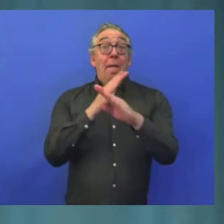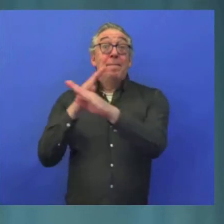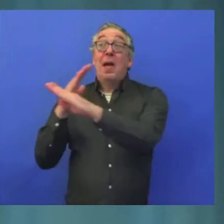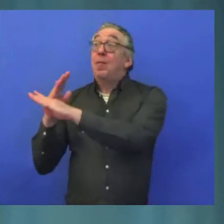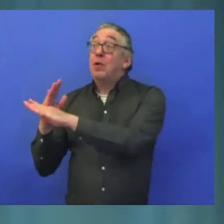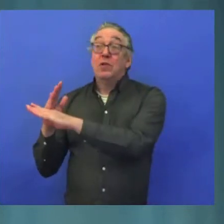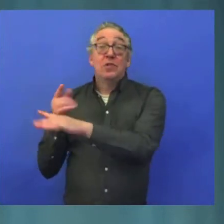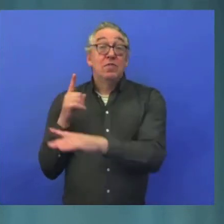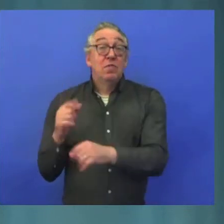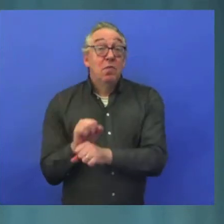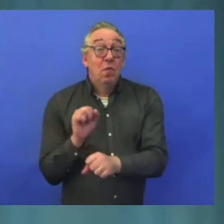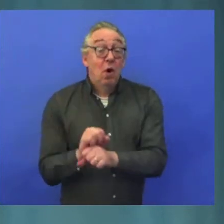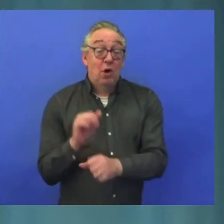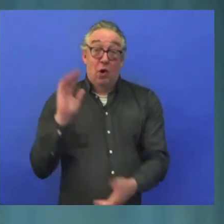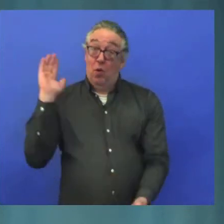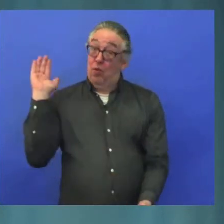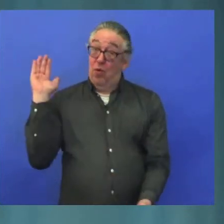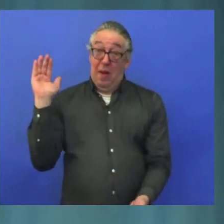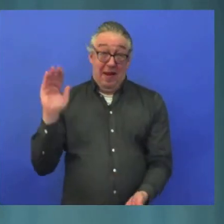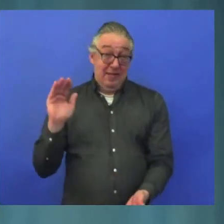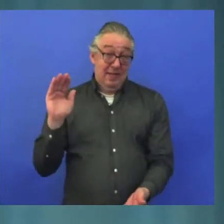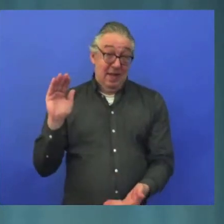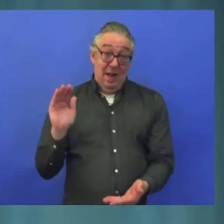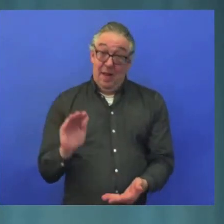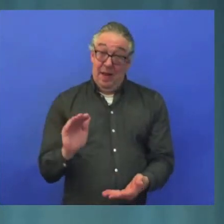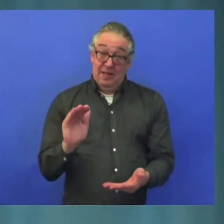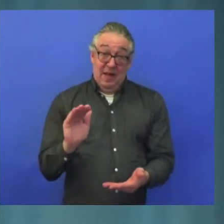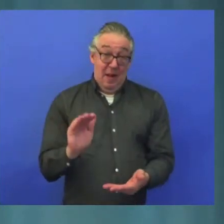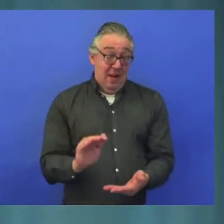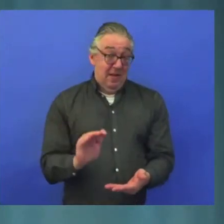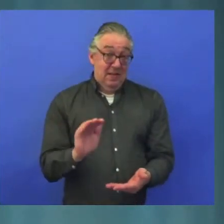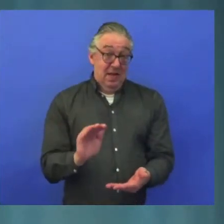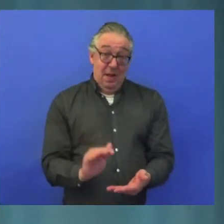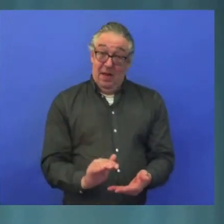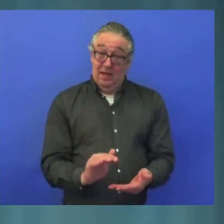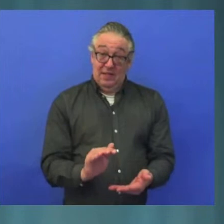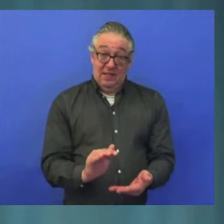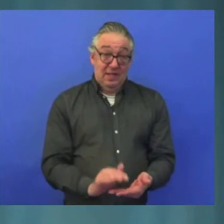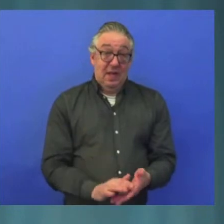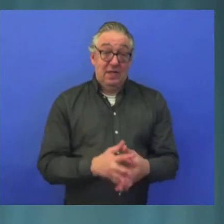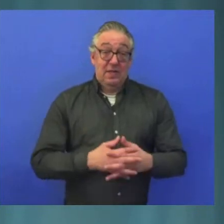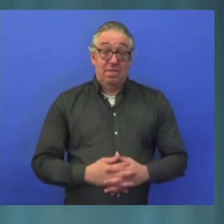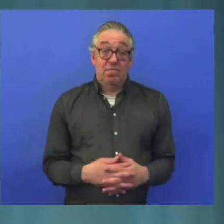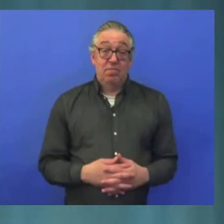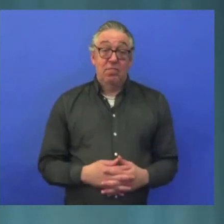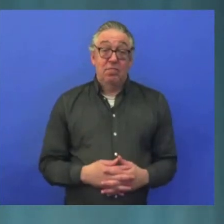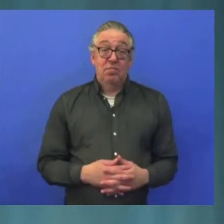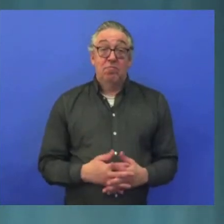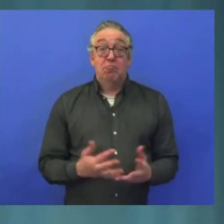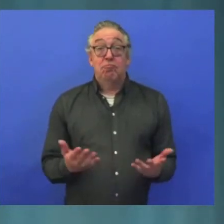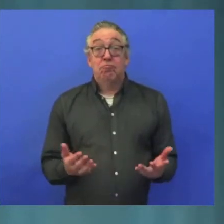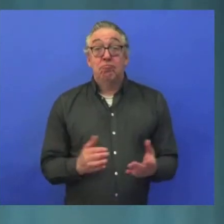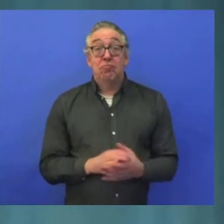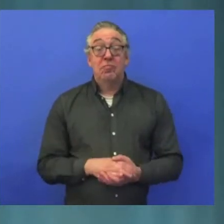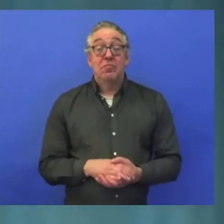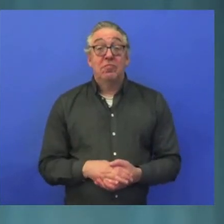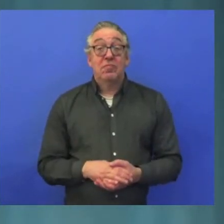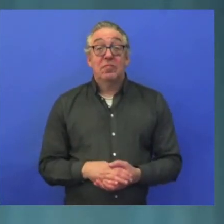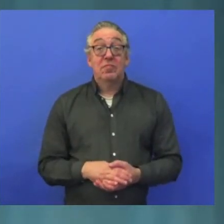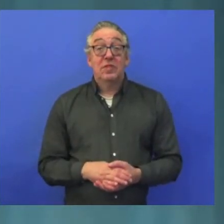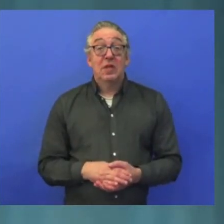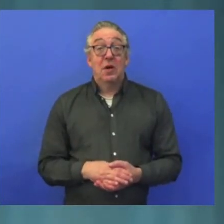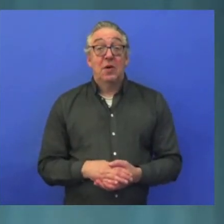things for me. And this, again, enabled me to do something else. So that means if